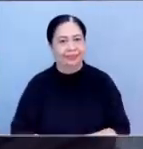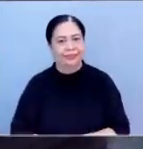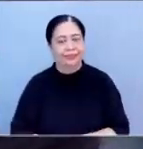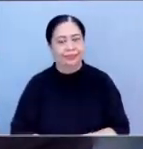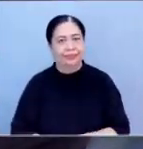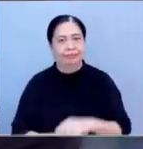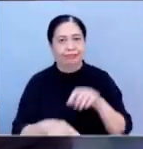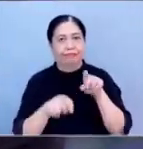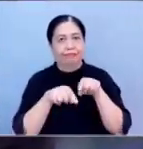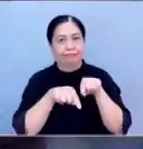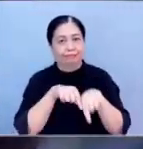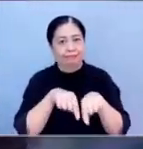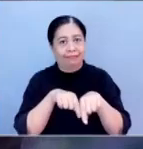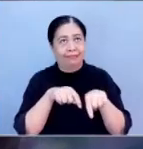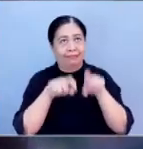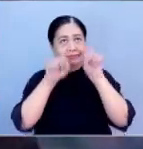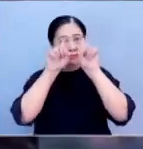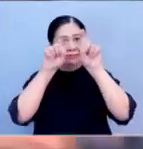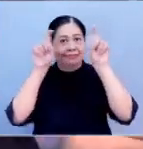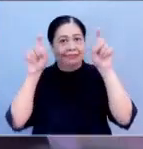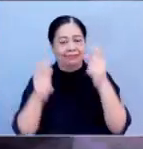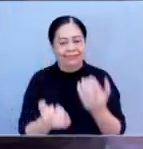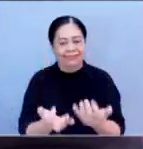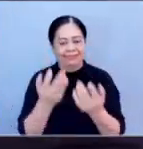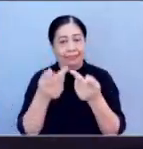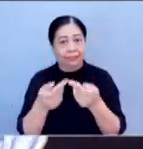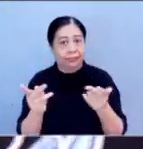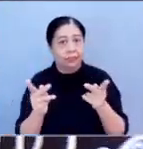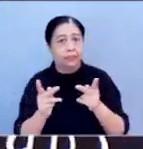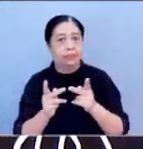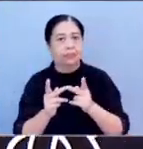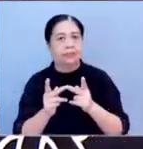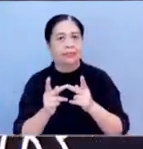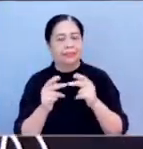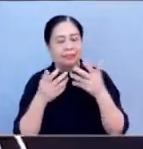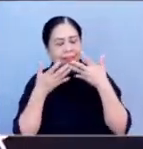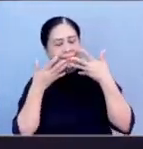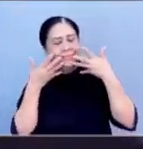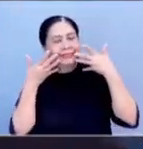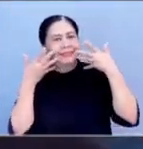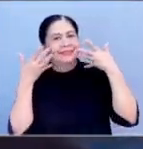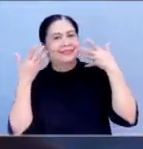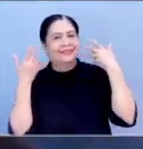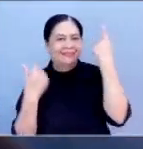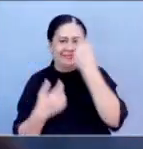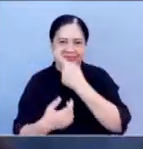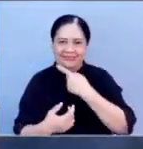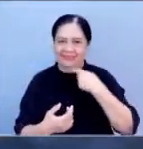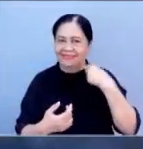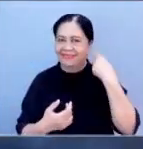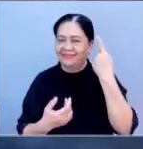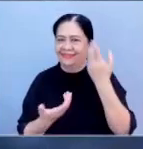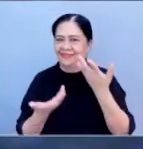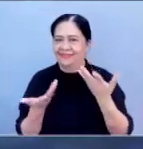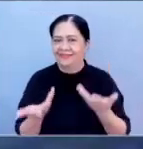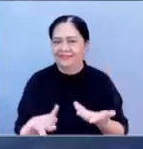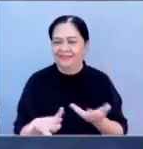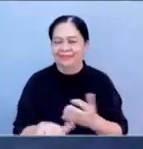stockings on the fireplace, I've got a smile on my face.